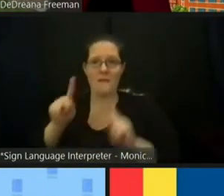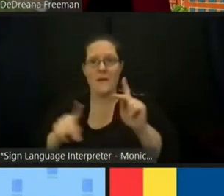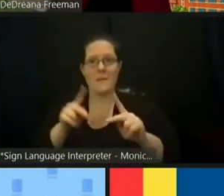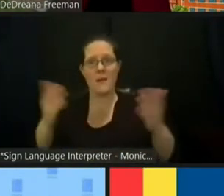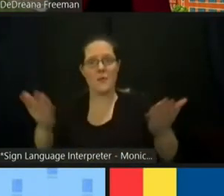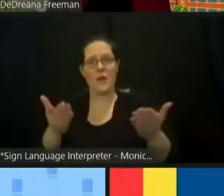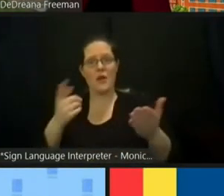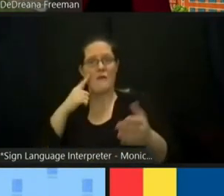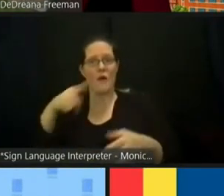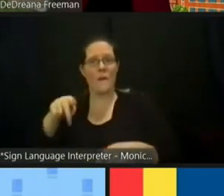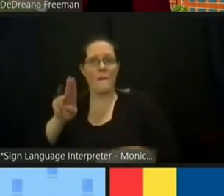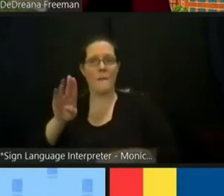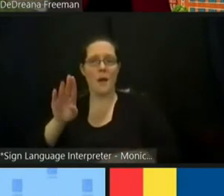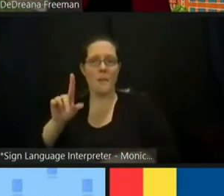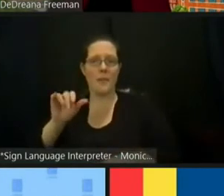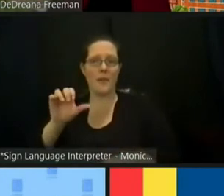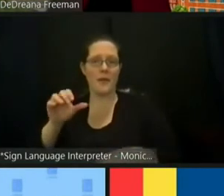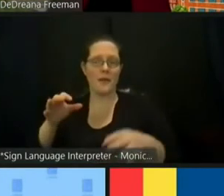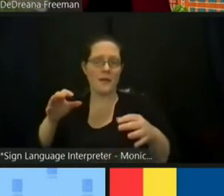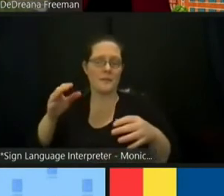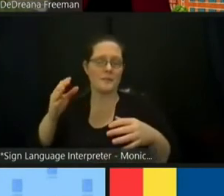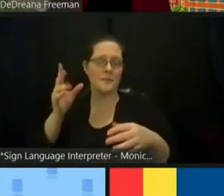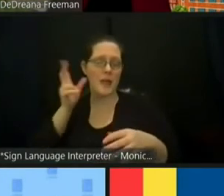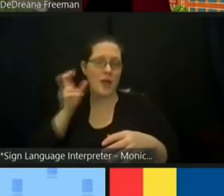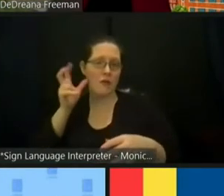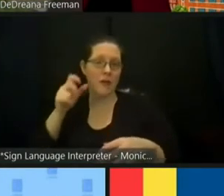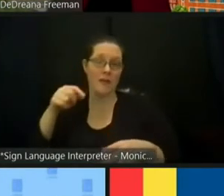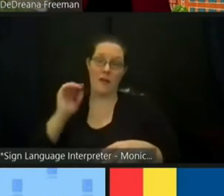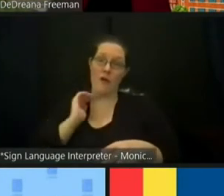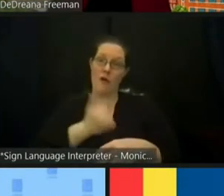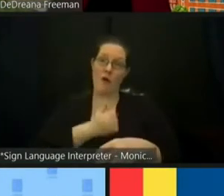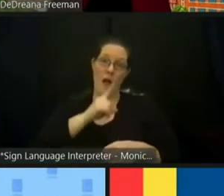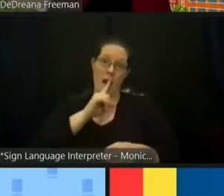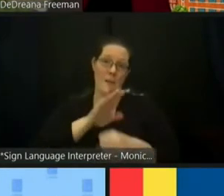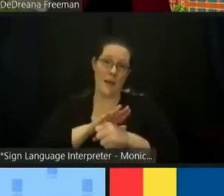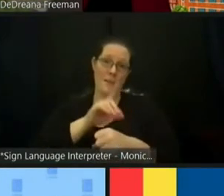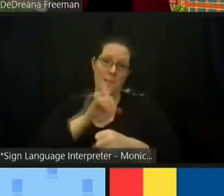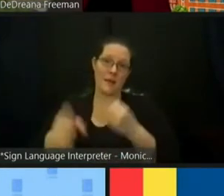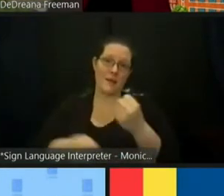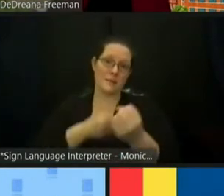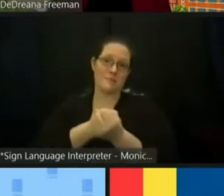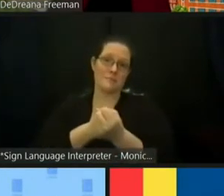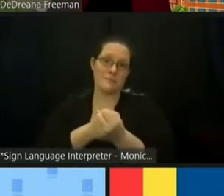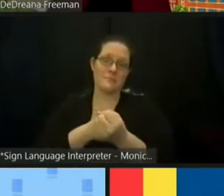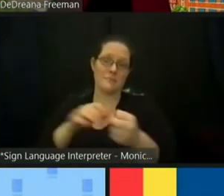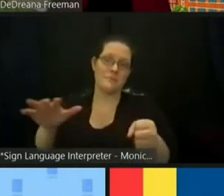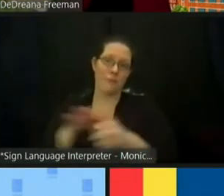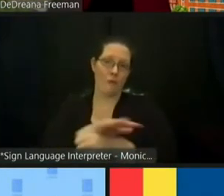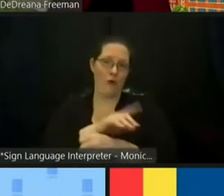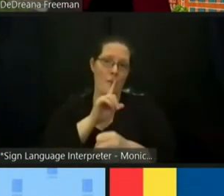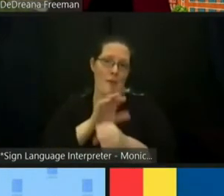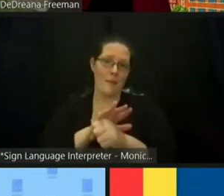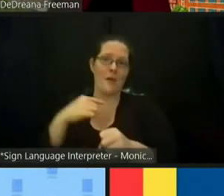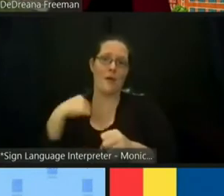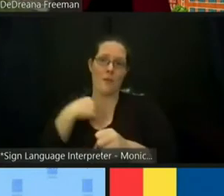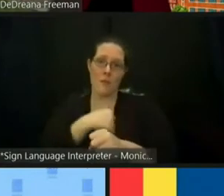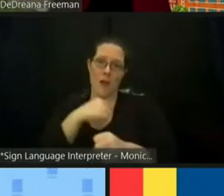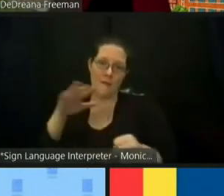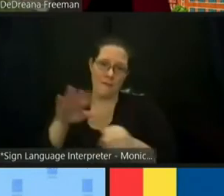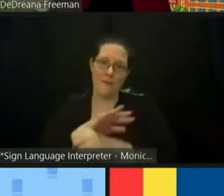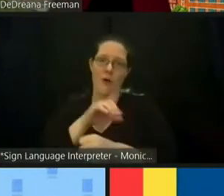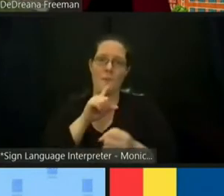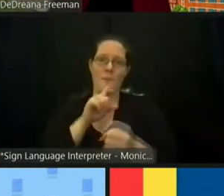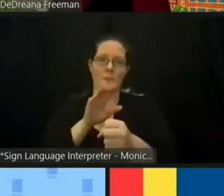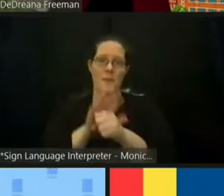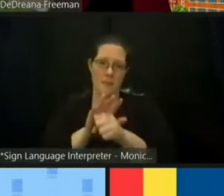hearing, that our commitment to this is total. The council's commitment to this is total, the staff's commitment to